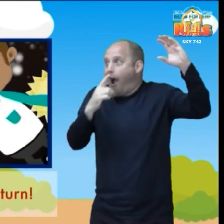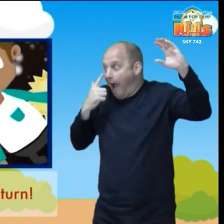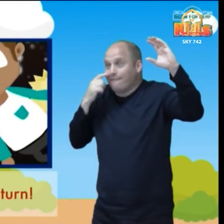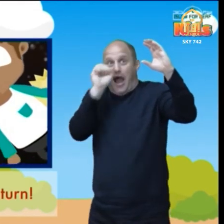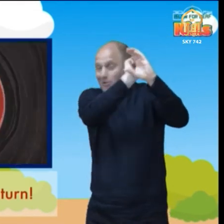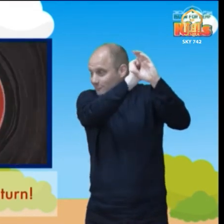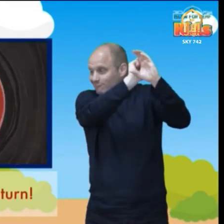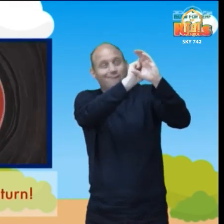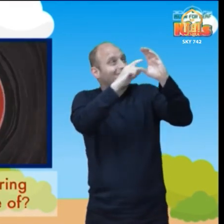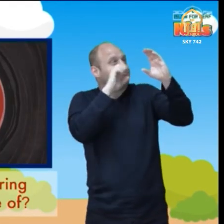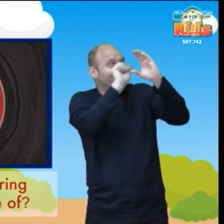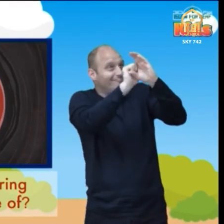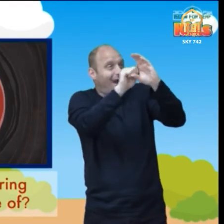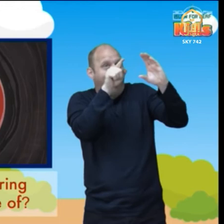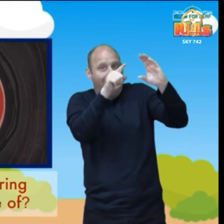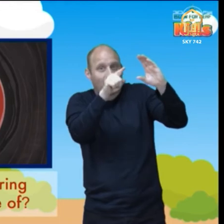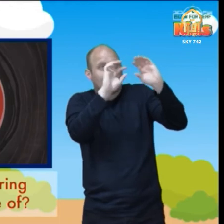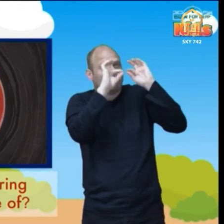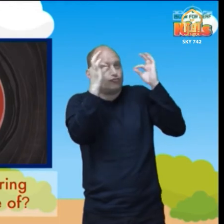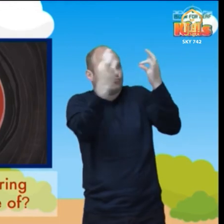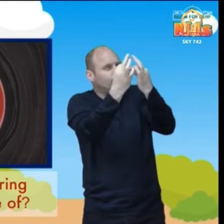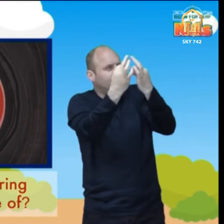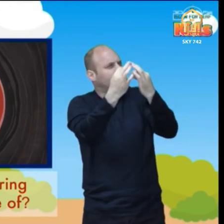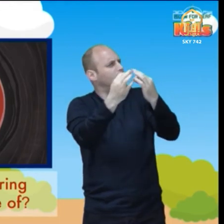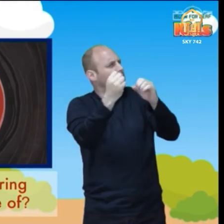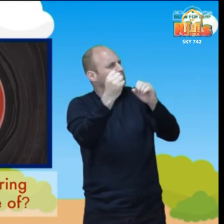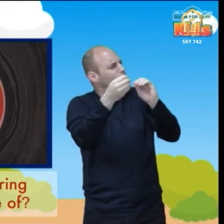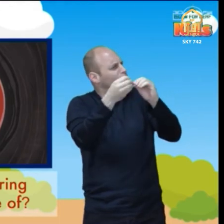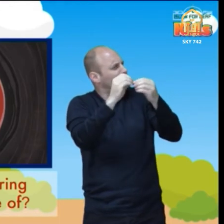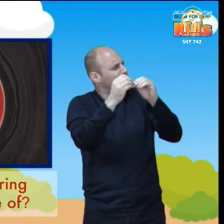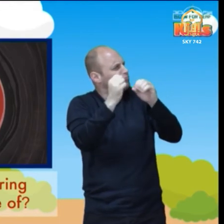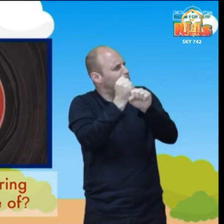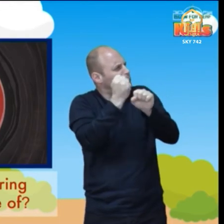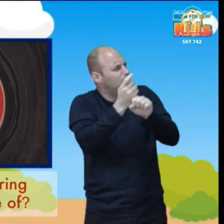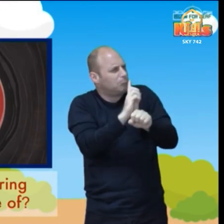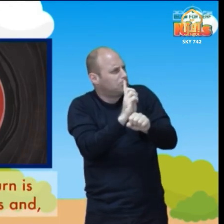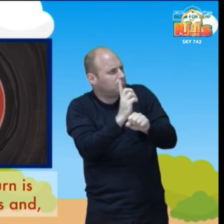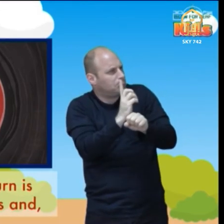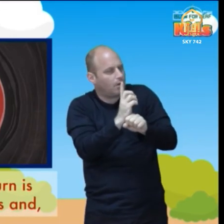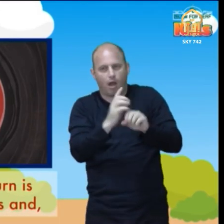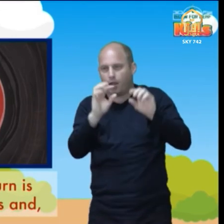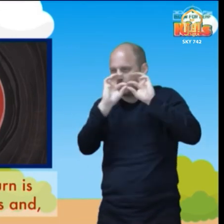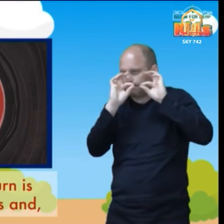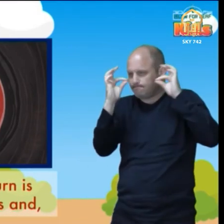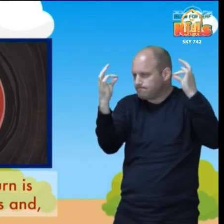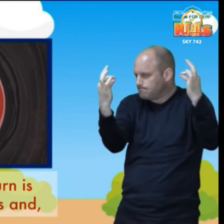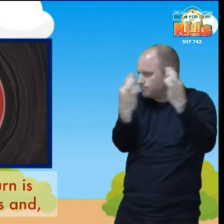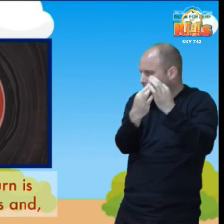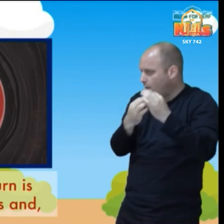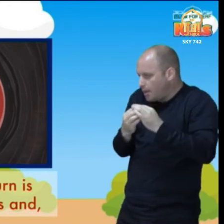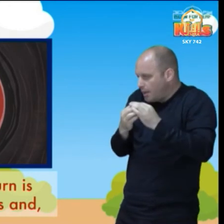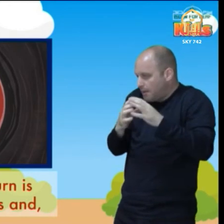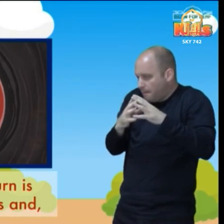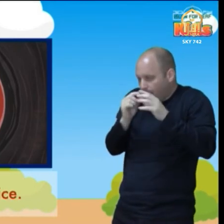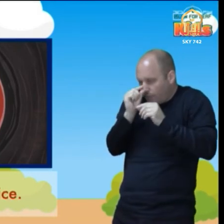I think I've found Saturn. Sun Man, what's the ring around Saturn made of? The ring around Saturn is made up of